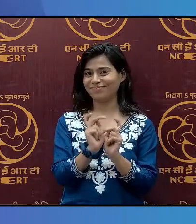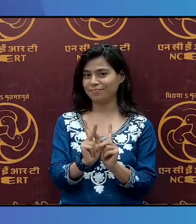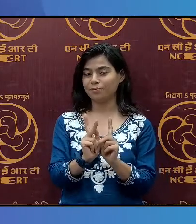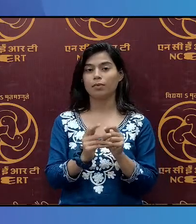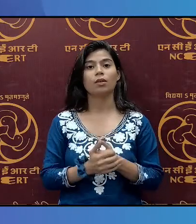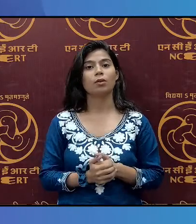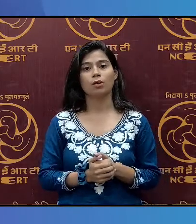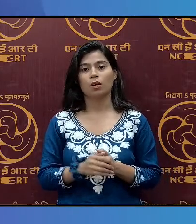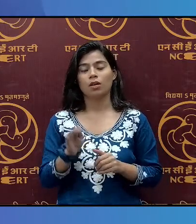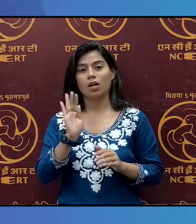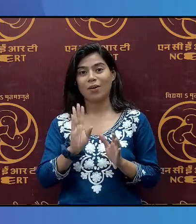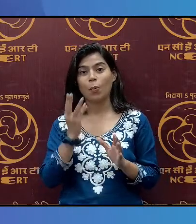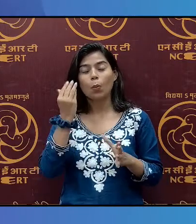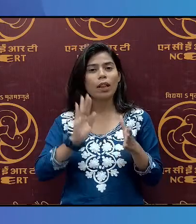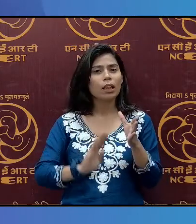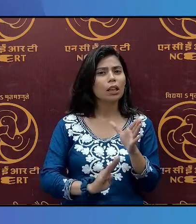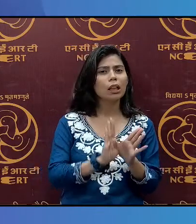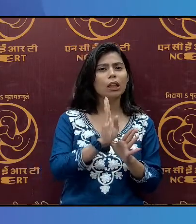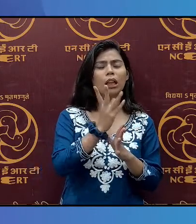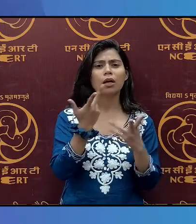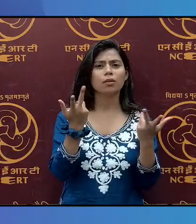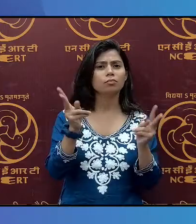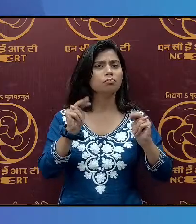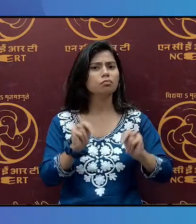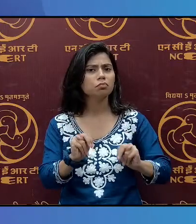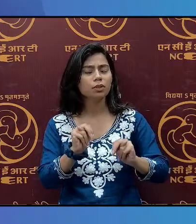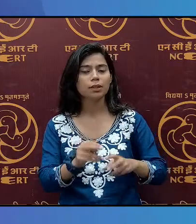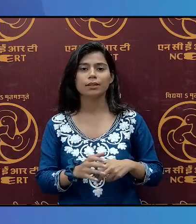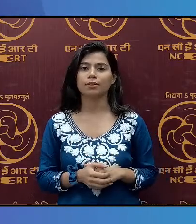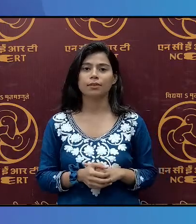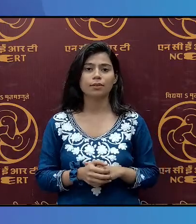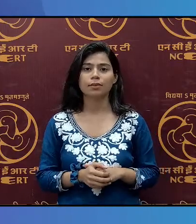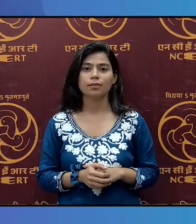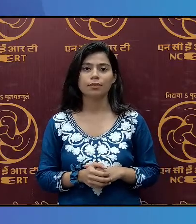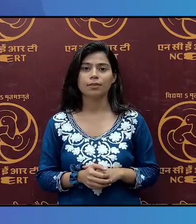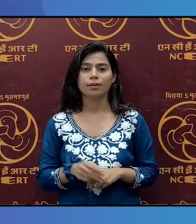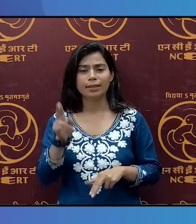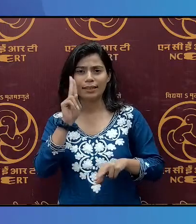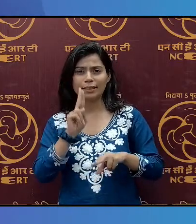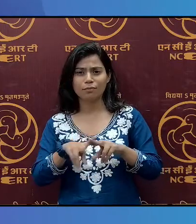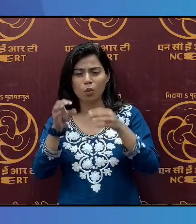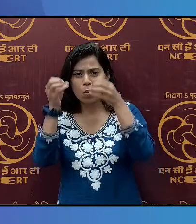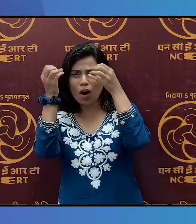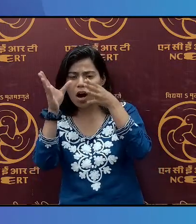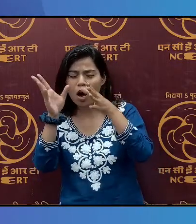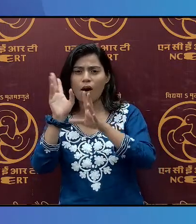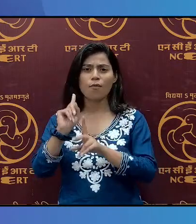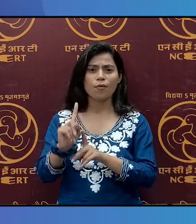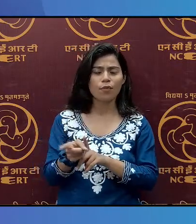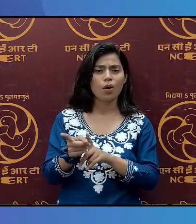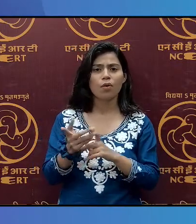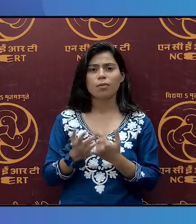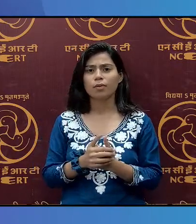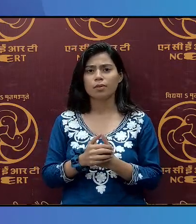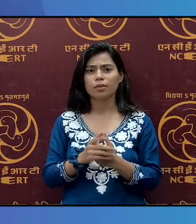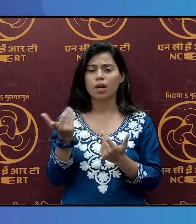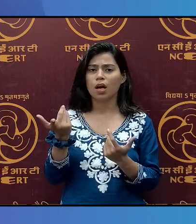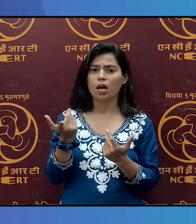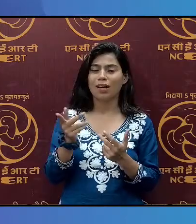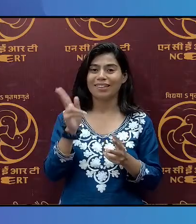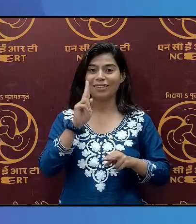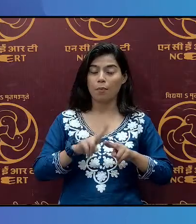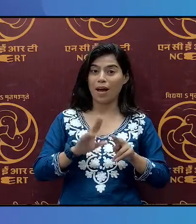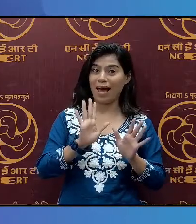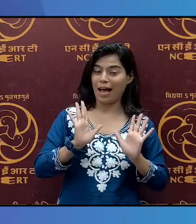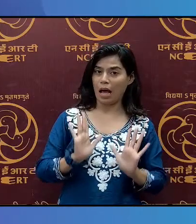needs arises within you, so it means you are aware of and you want to accomplish those kinds of